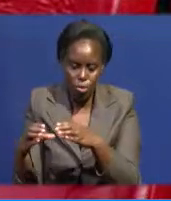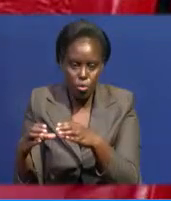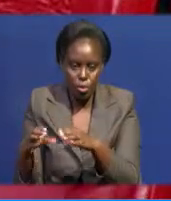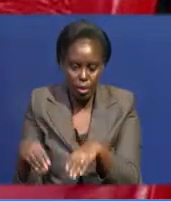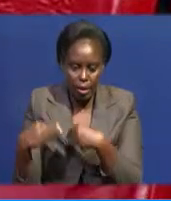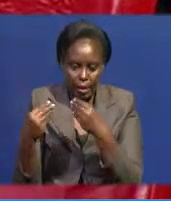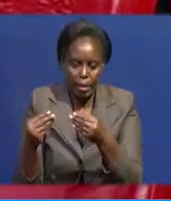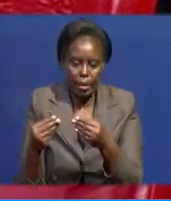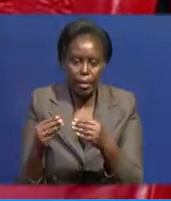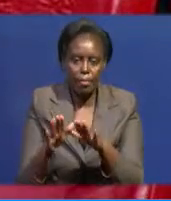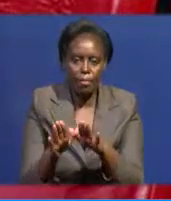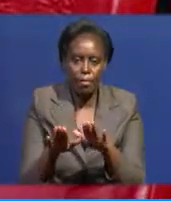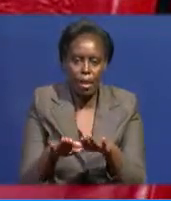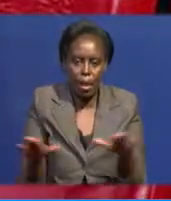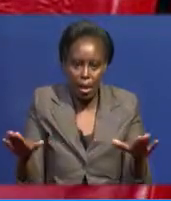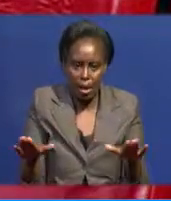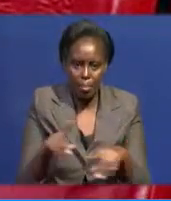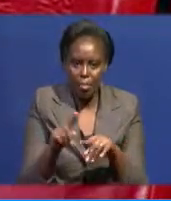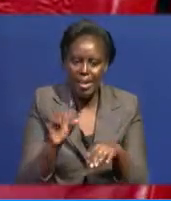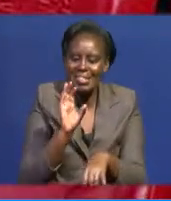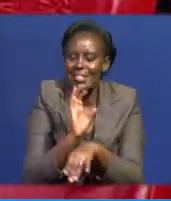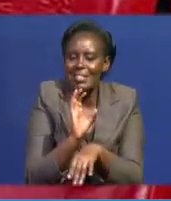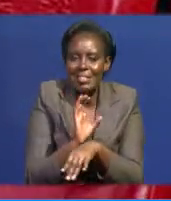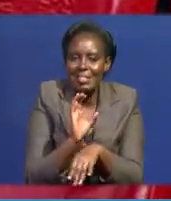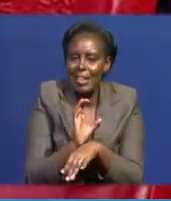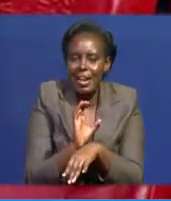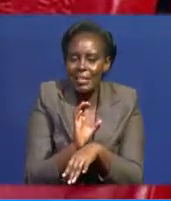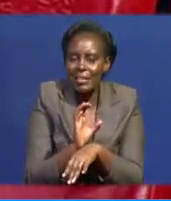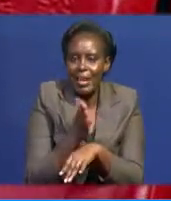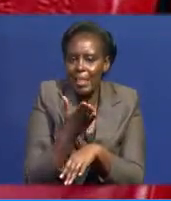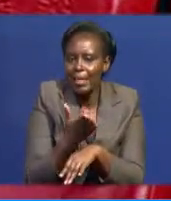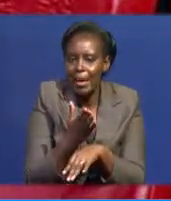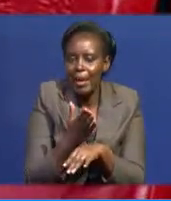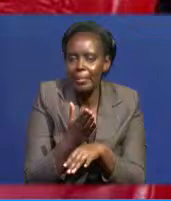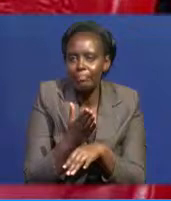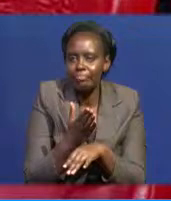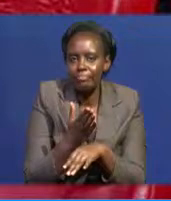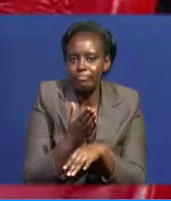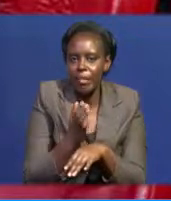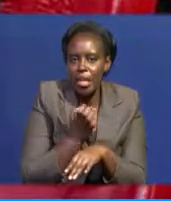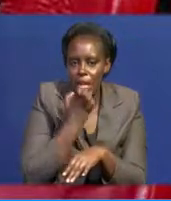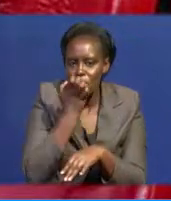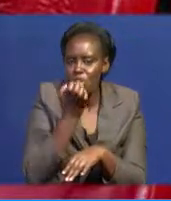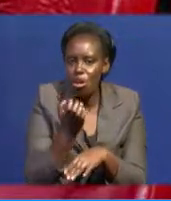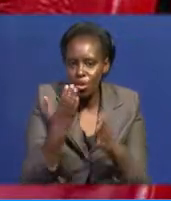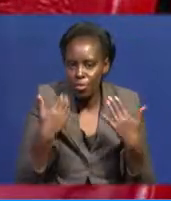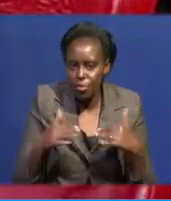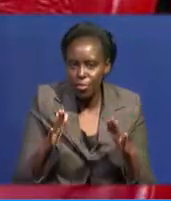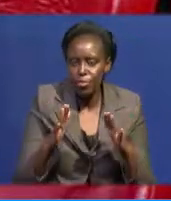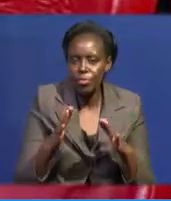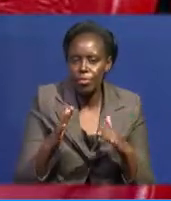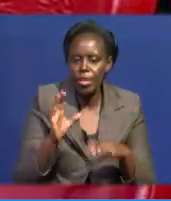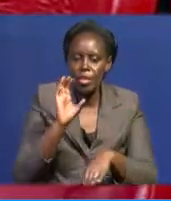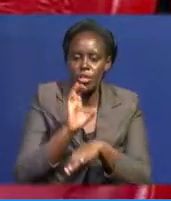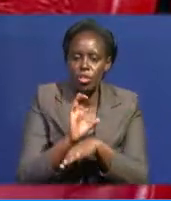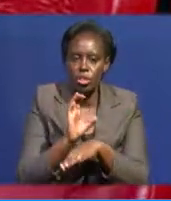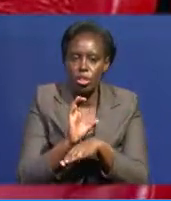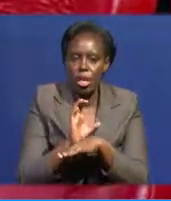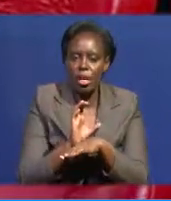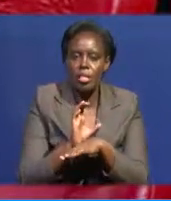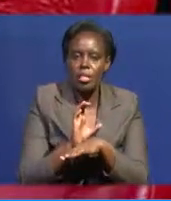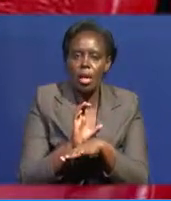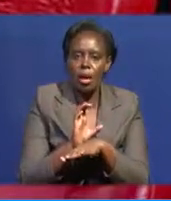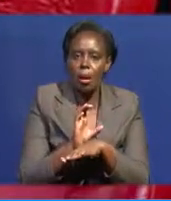been left behind. So could be the CS maybe tell us why the churches which are adjacent to schools, the sponsors of the